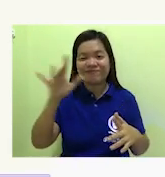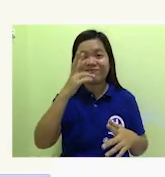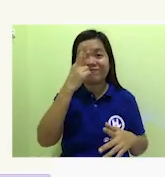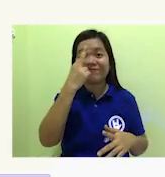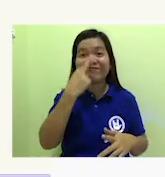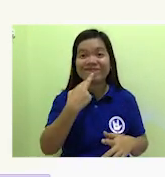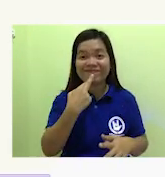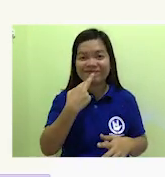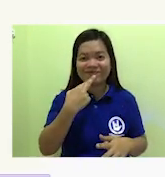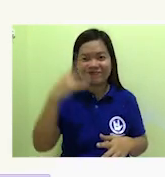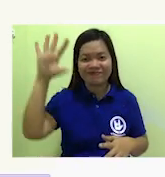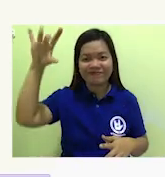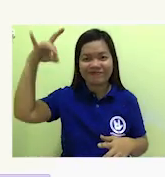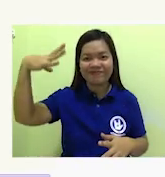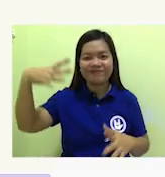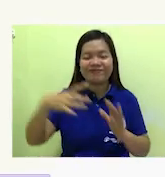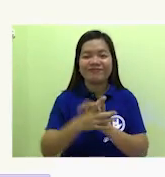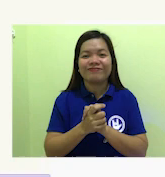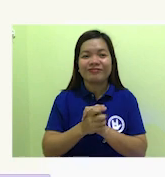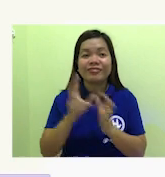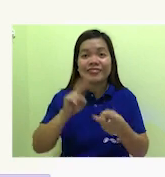Excellent. It's red light.